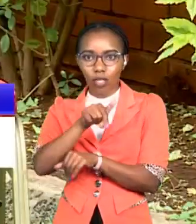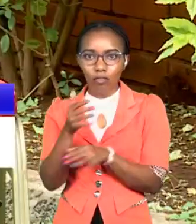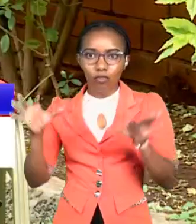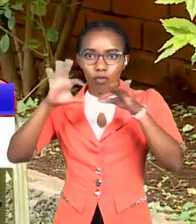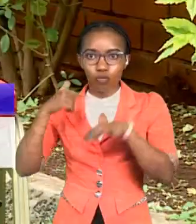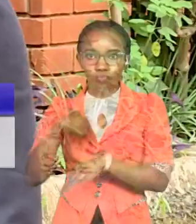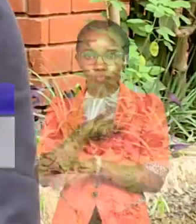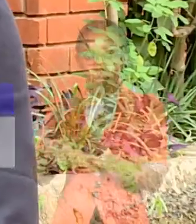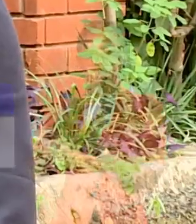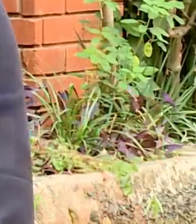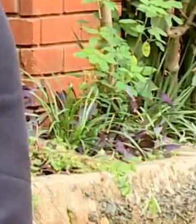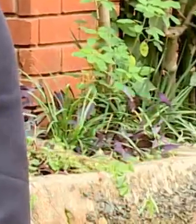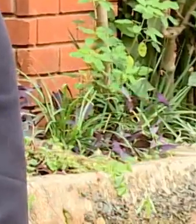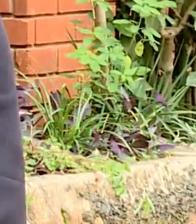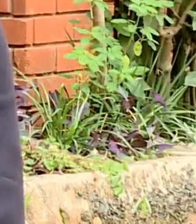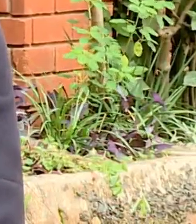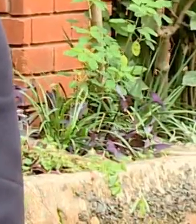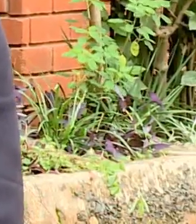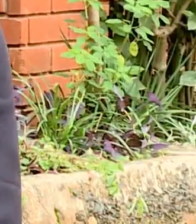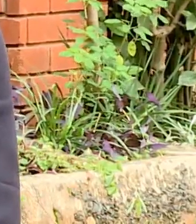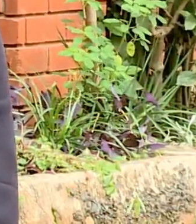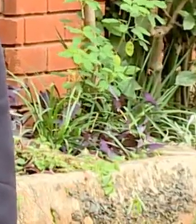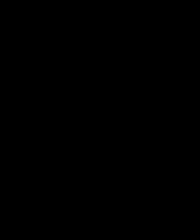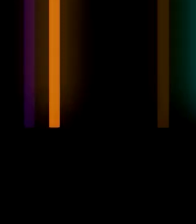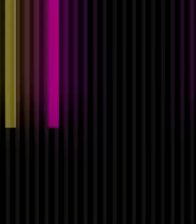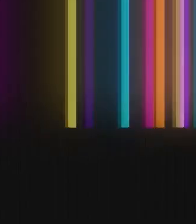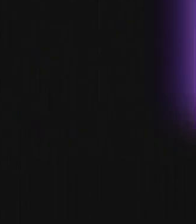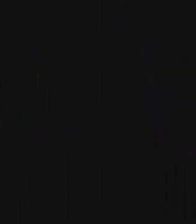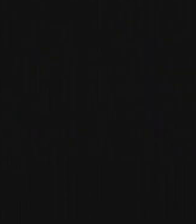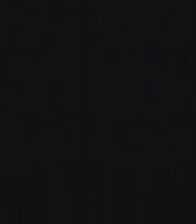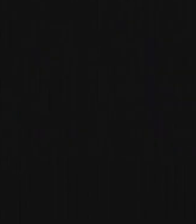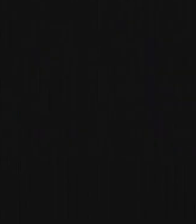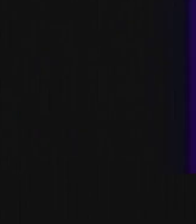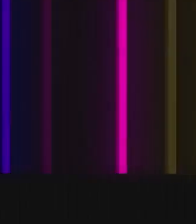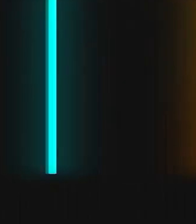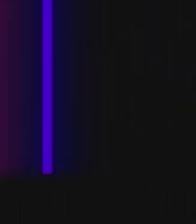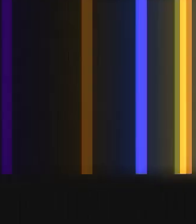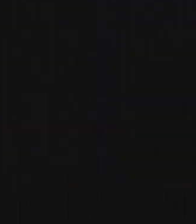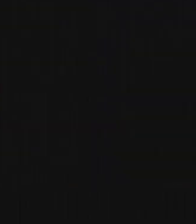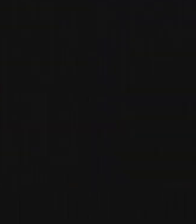That's a wrap from us. Thanks so much for tuning in. My name is Apollo James.